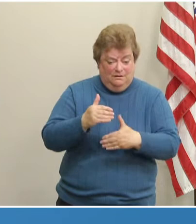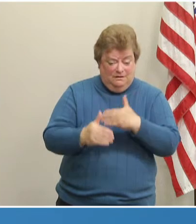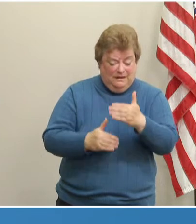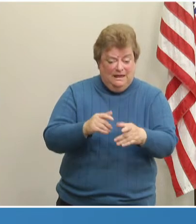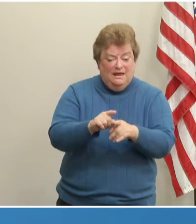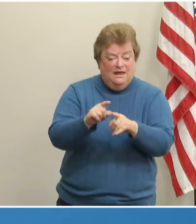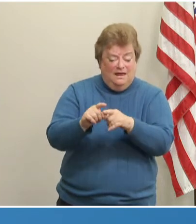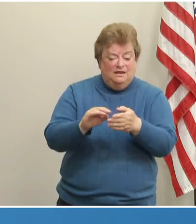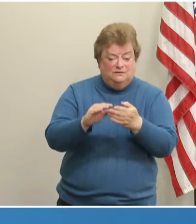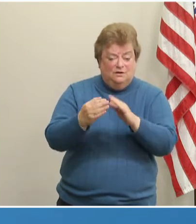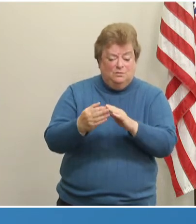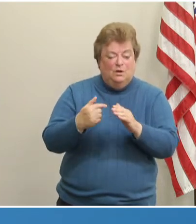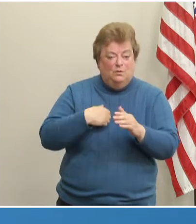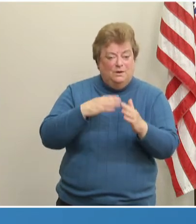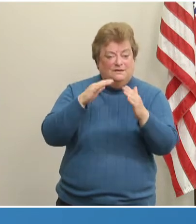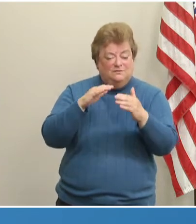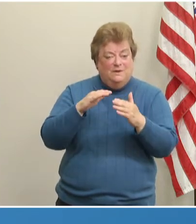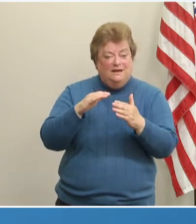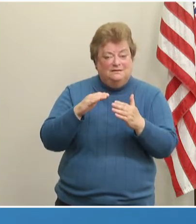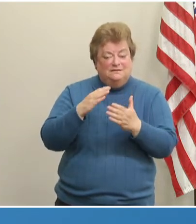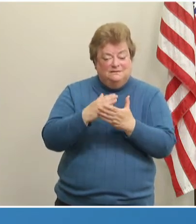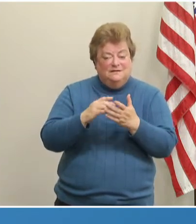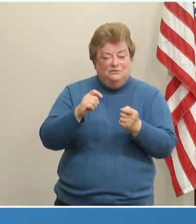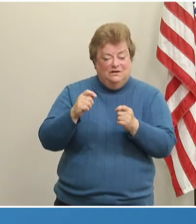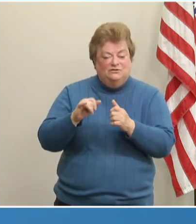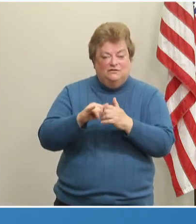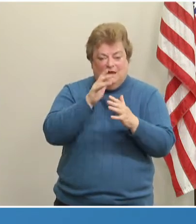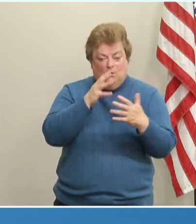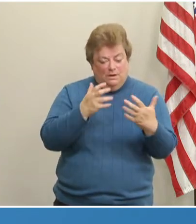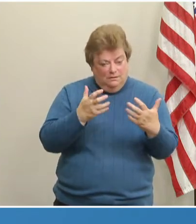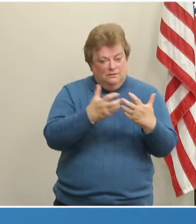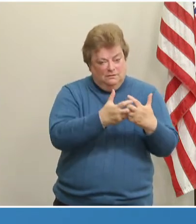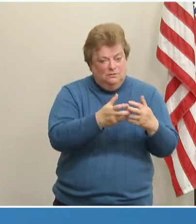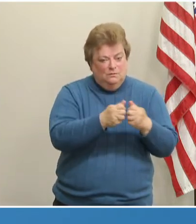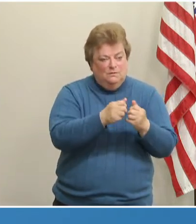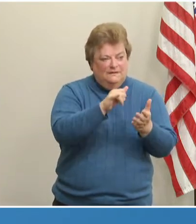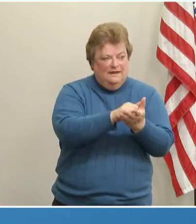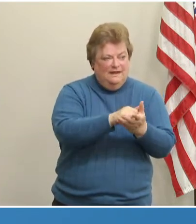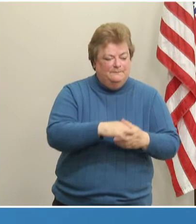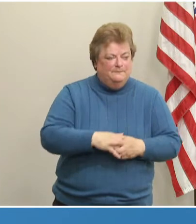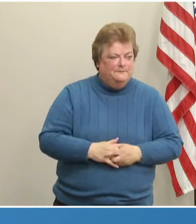we expect there to be changes that are commensurate with that.